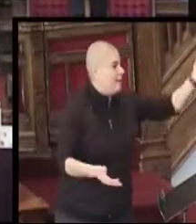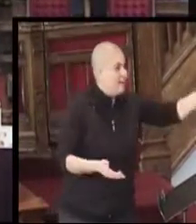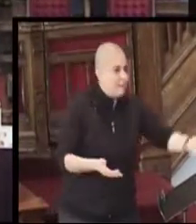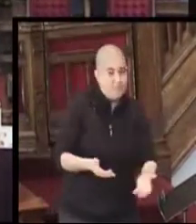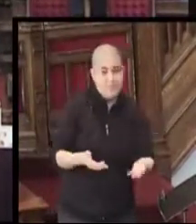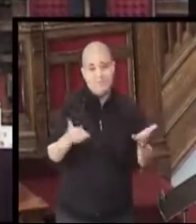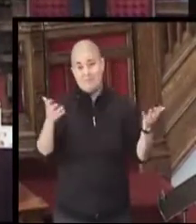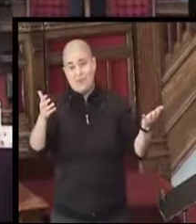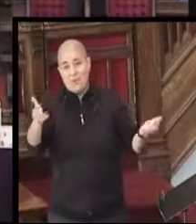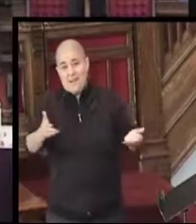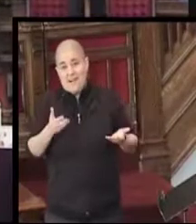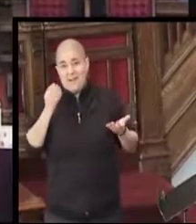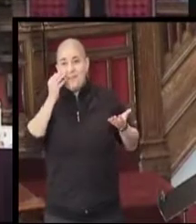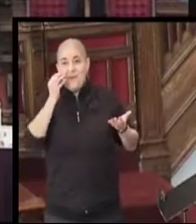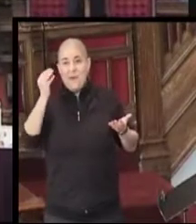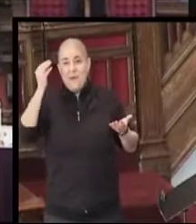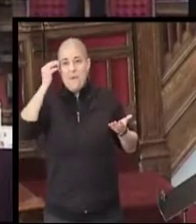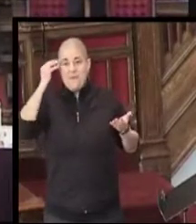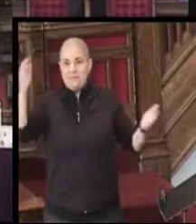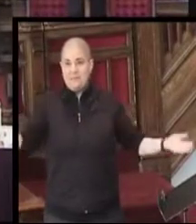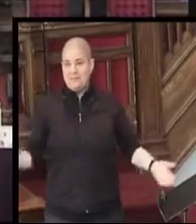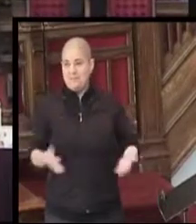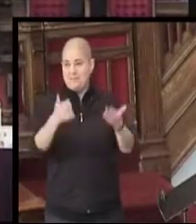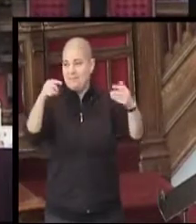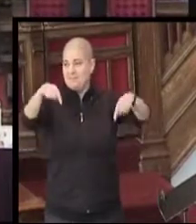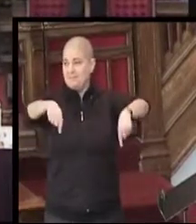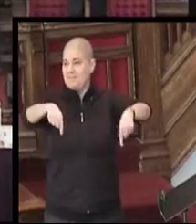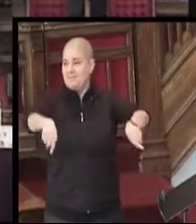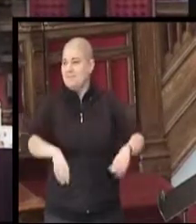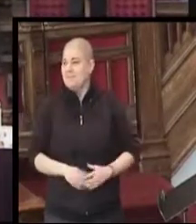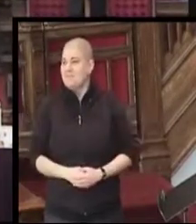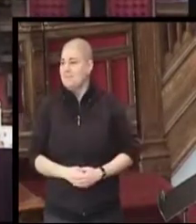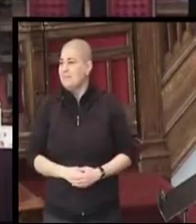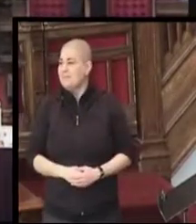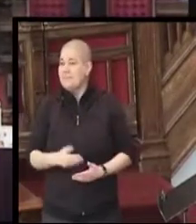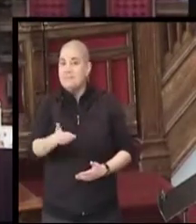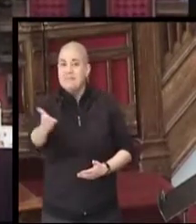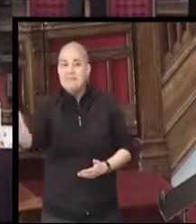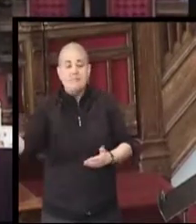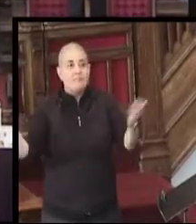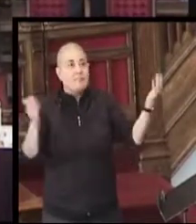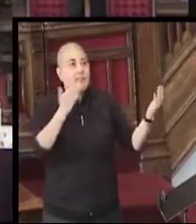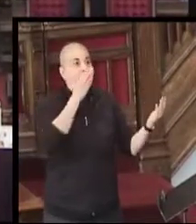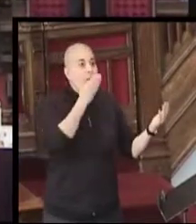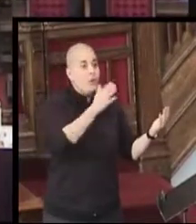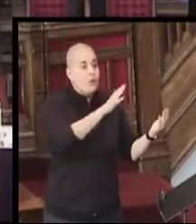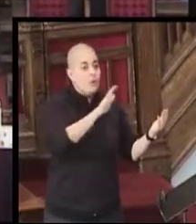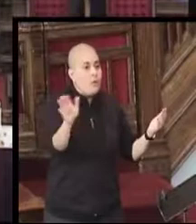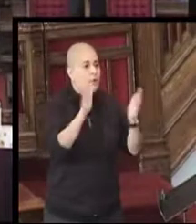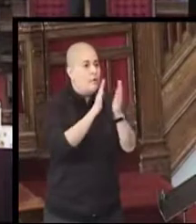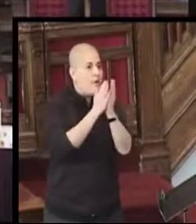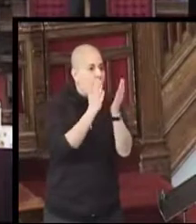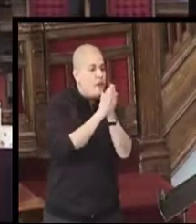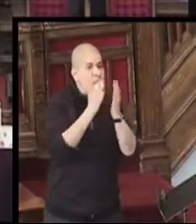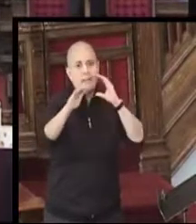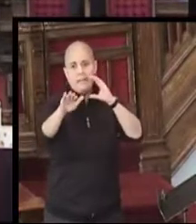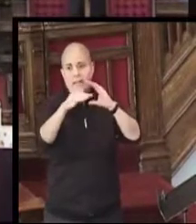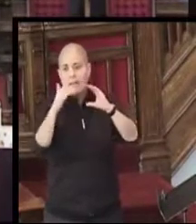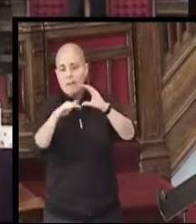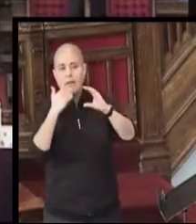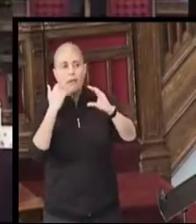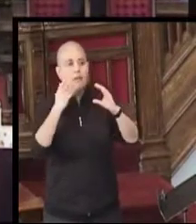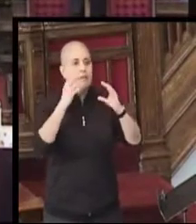home. Welcome home to this place. Thank you for your cards and your emails, your